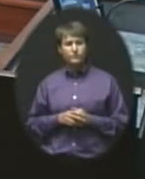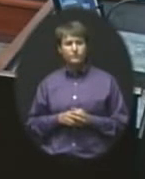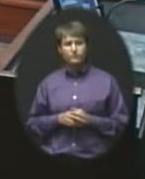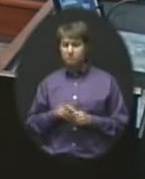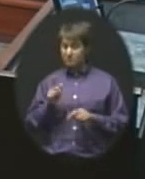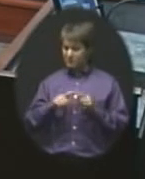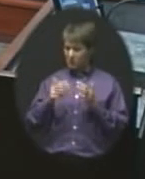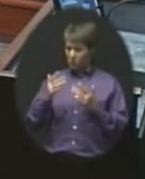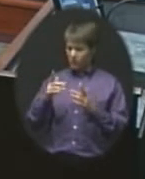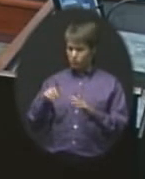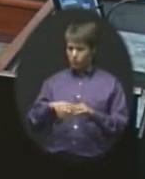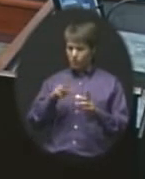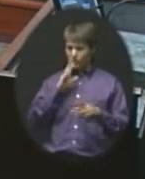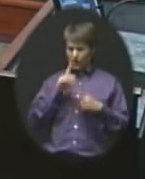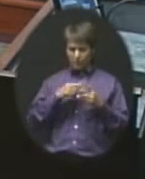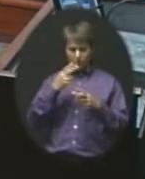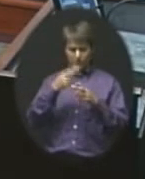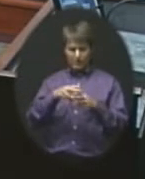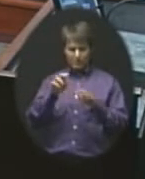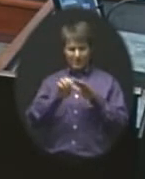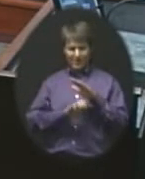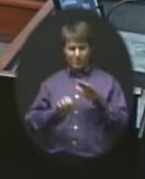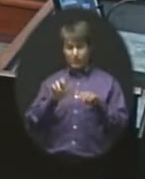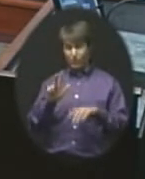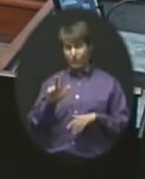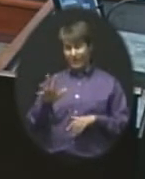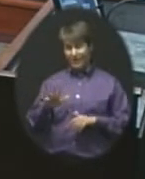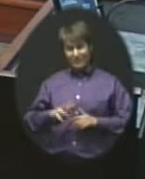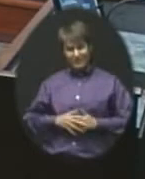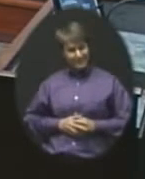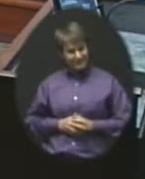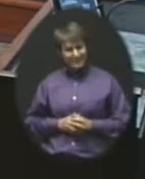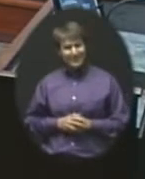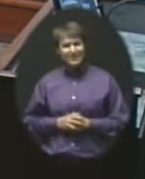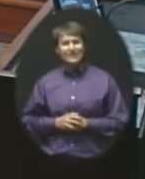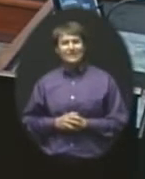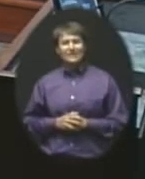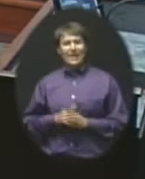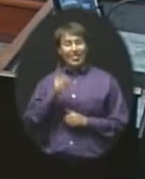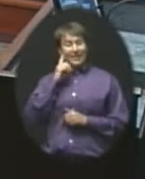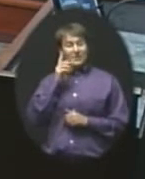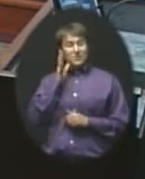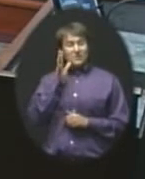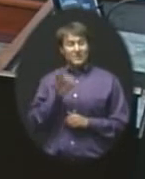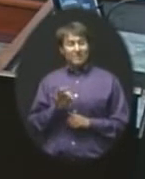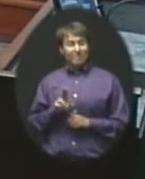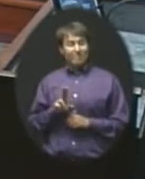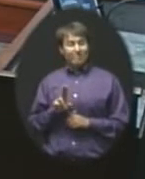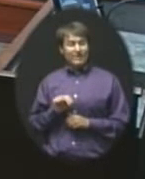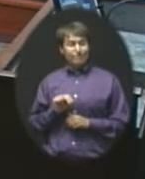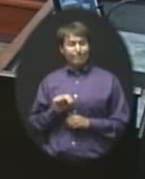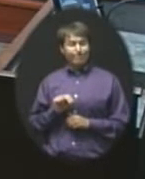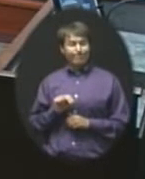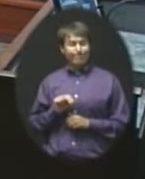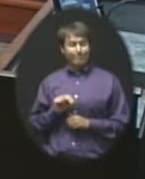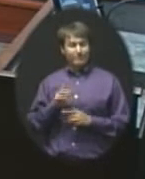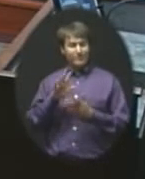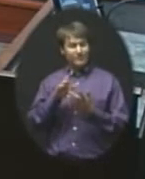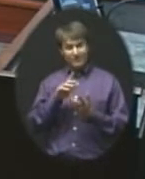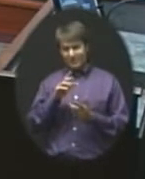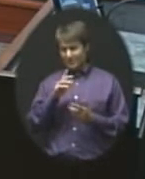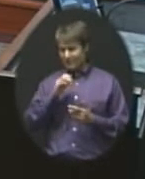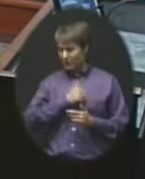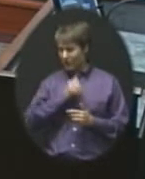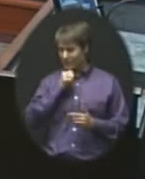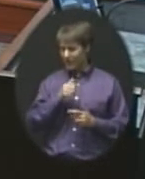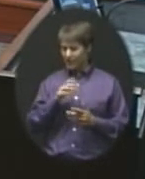Can't wait to start talking about naming elementary 35. I think it'll be fun. Too bad it's not a middle school, so we